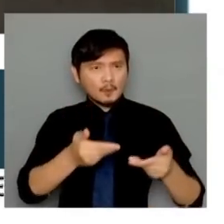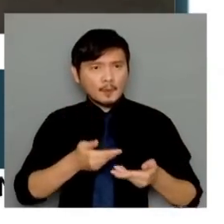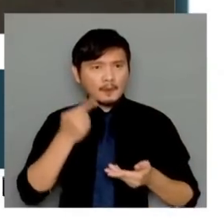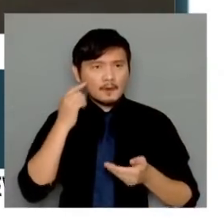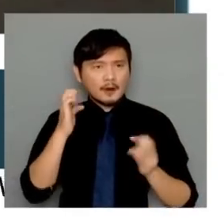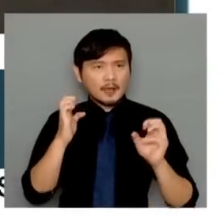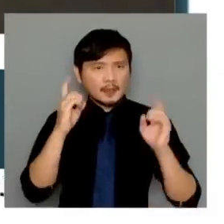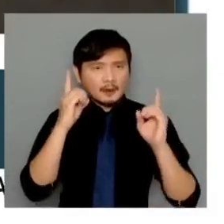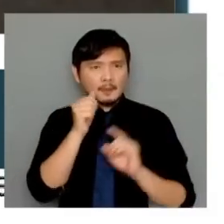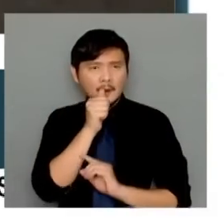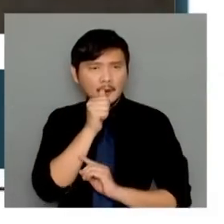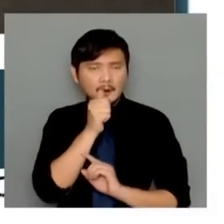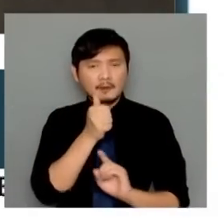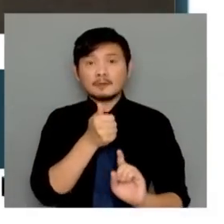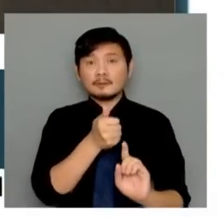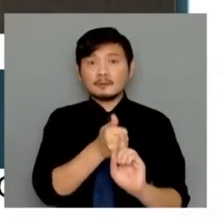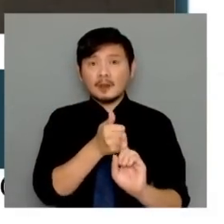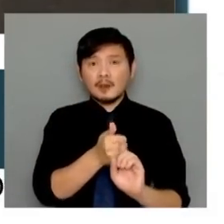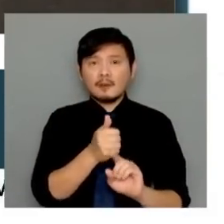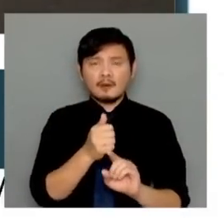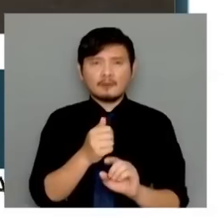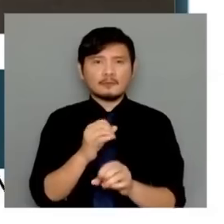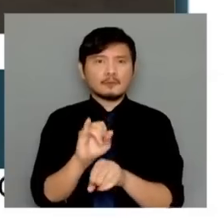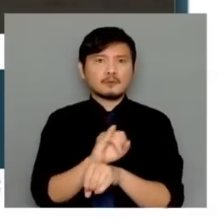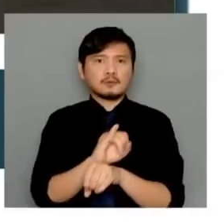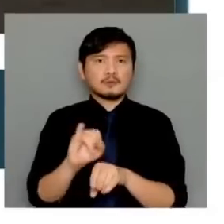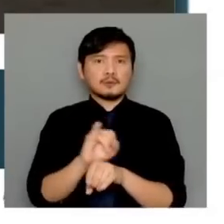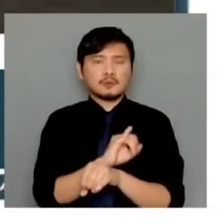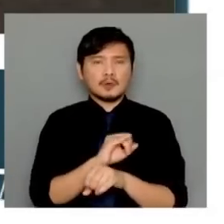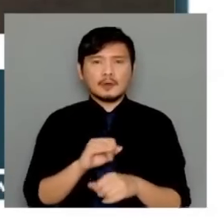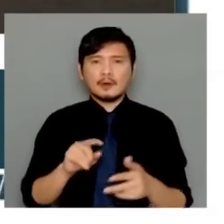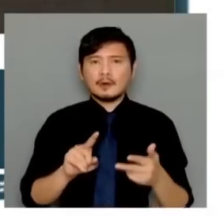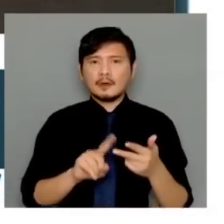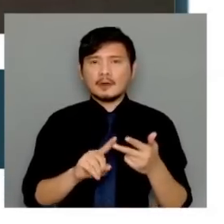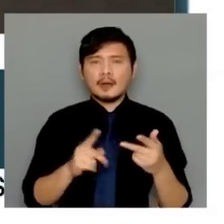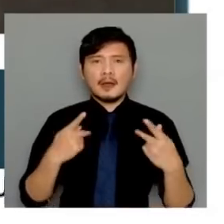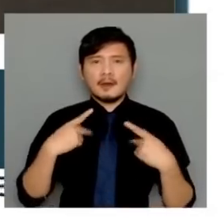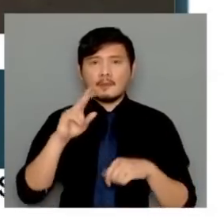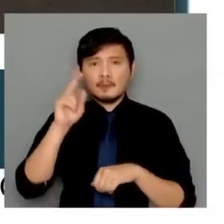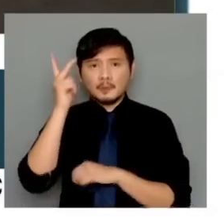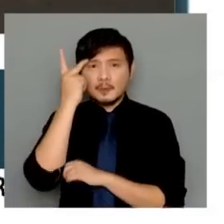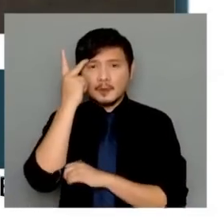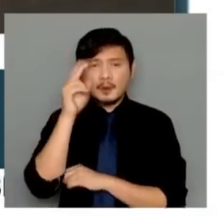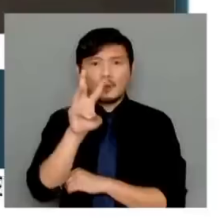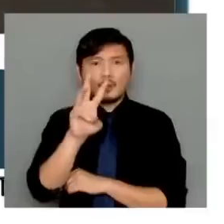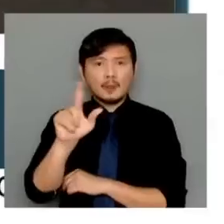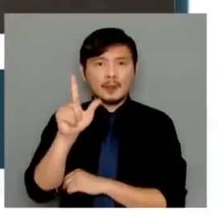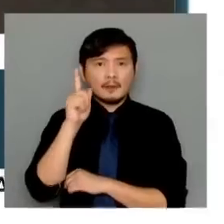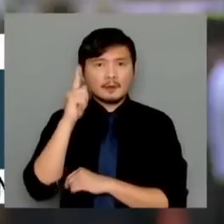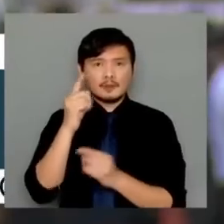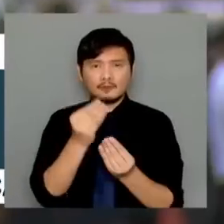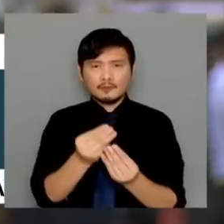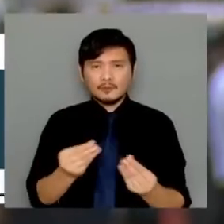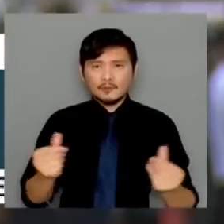very hardworking and she has the political will to solve the challenges in the education sector.